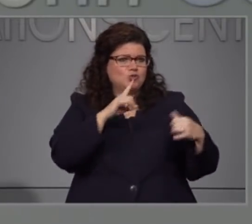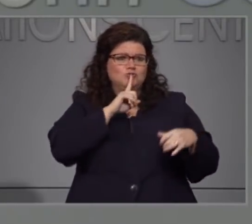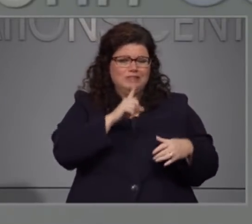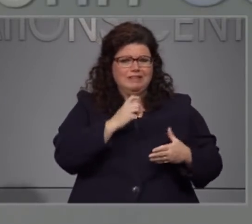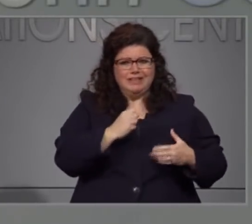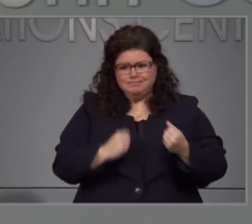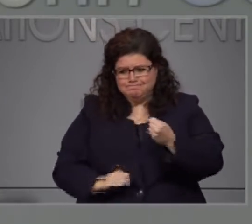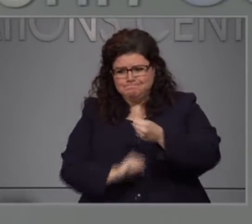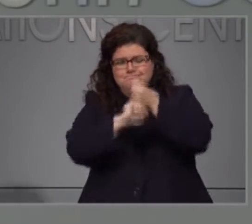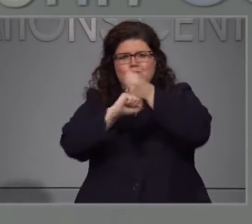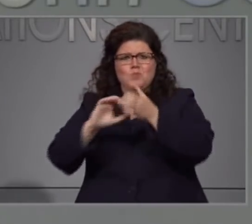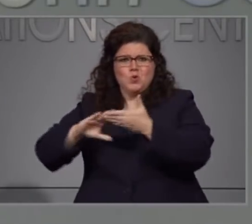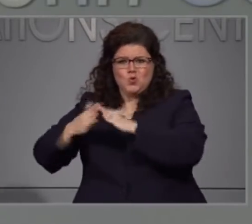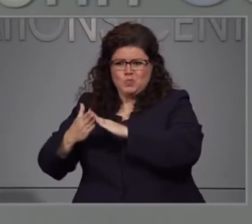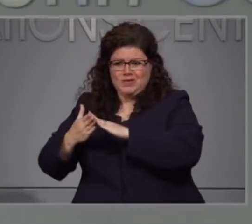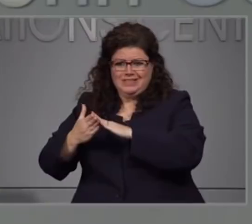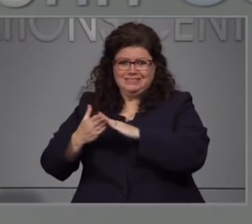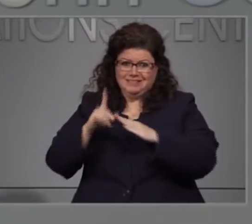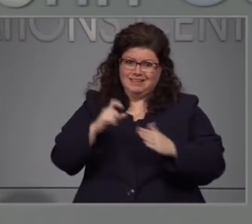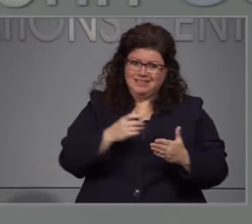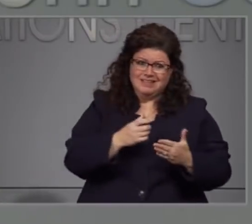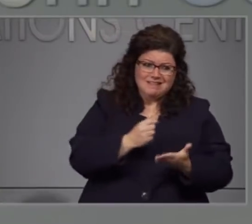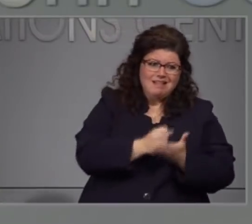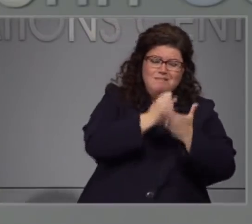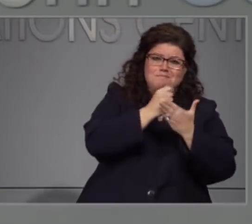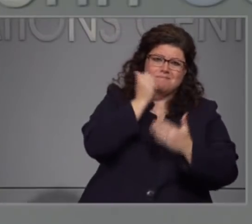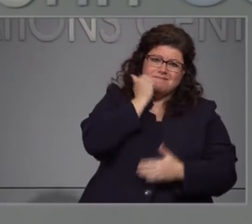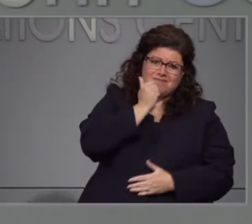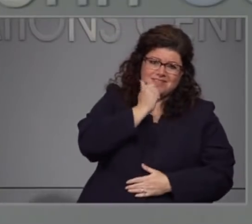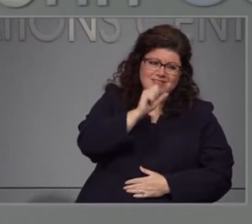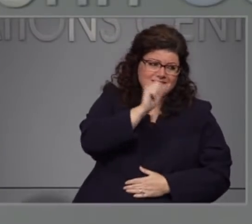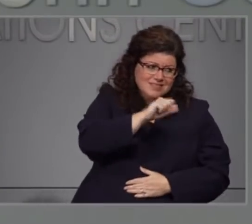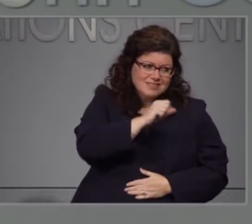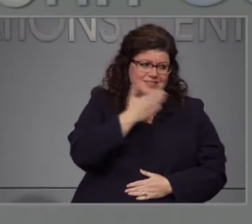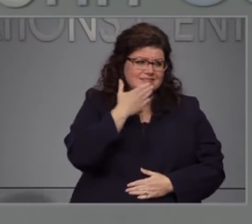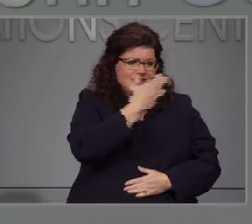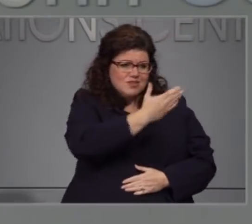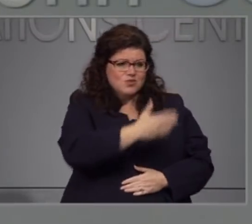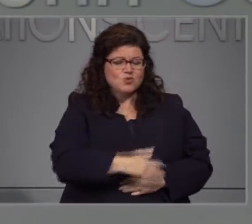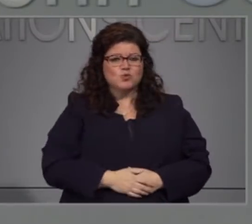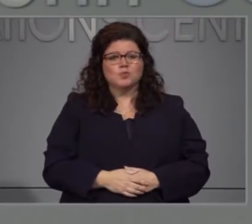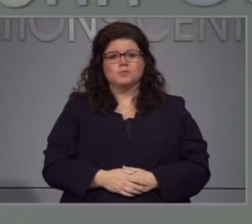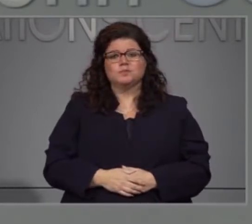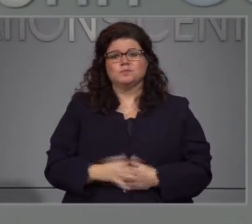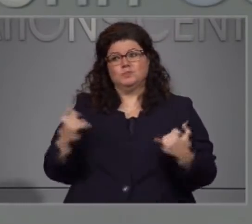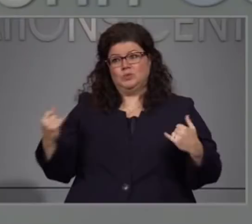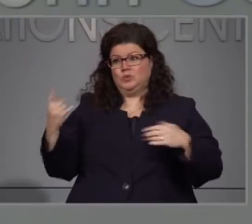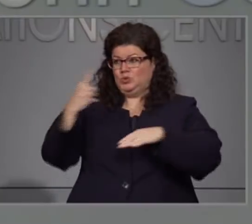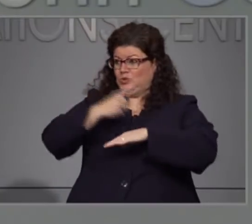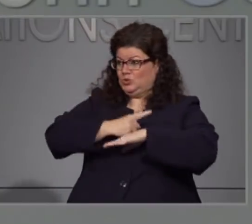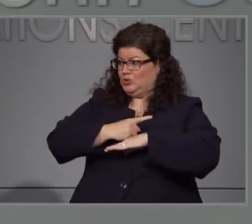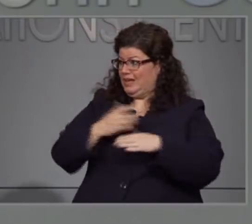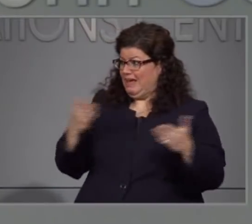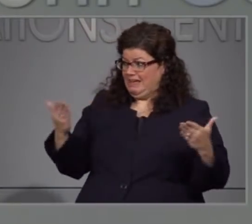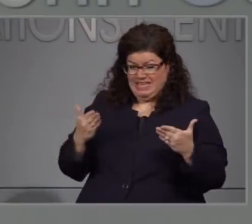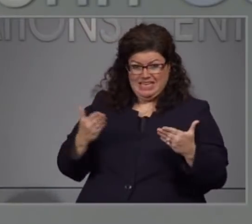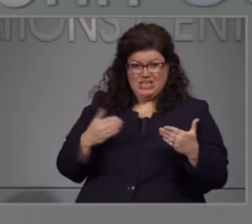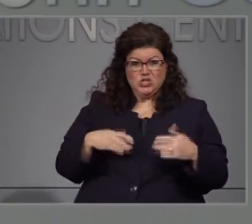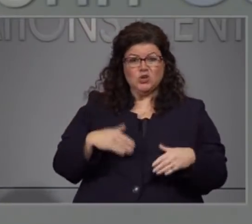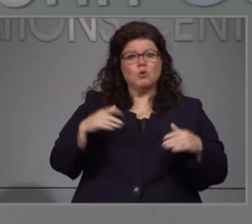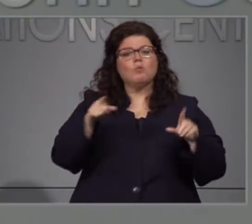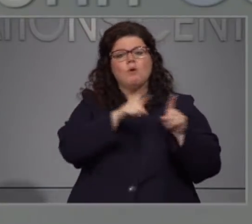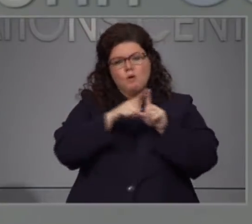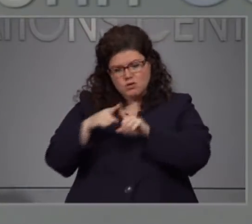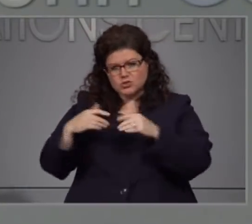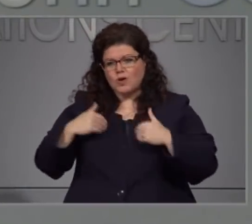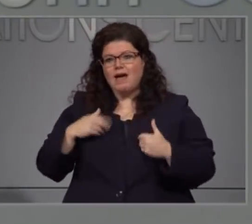communities and provide the care they need day in and day out. Along with me today and everyone who has spoken is Secretary